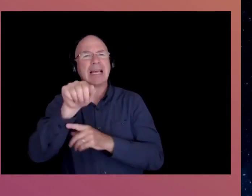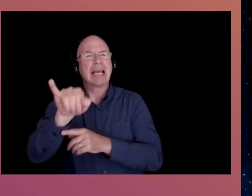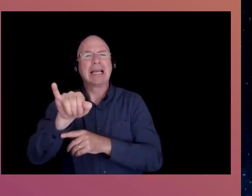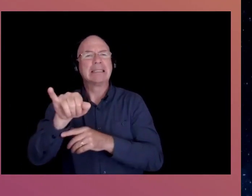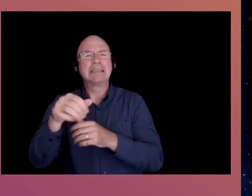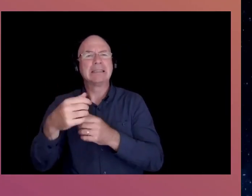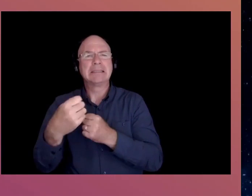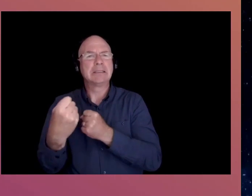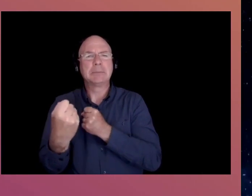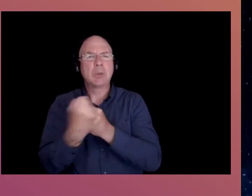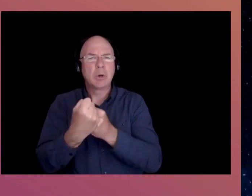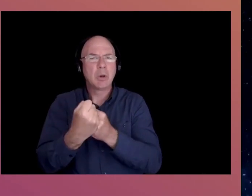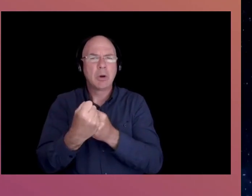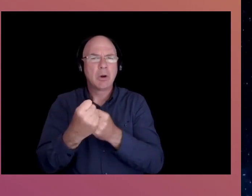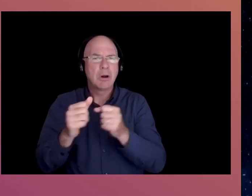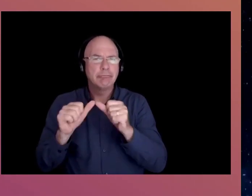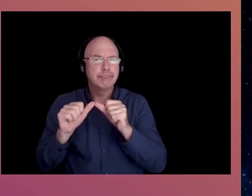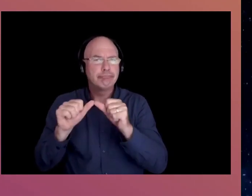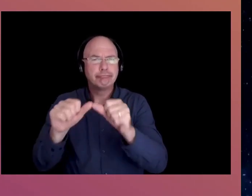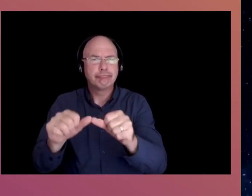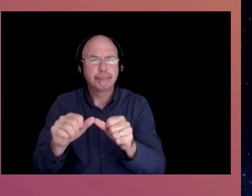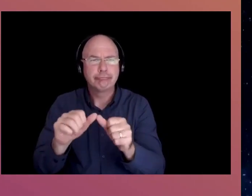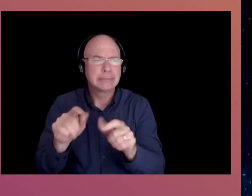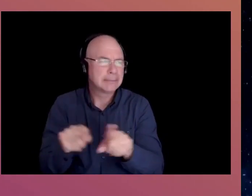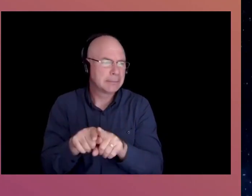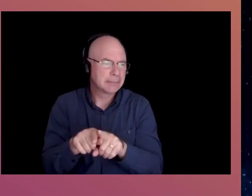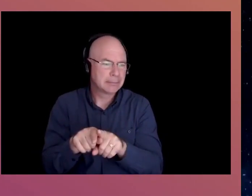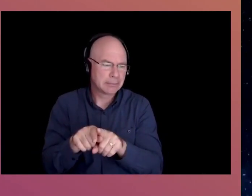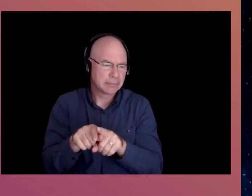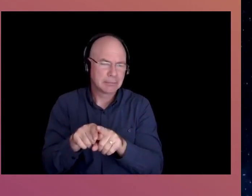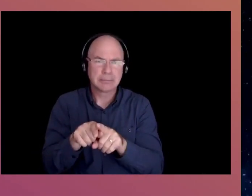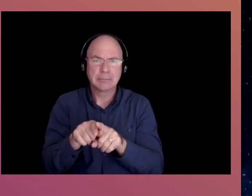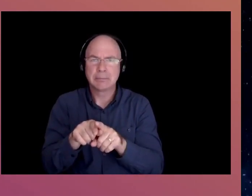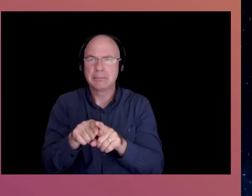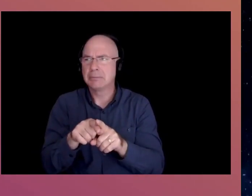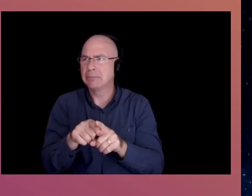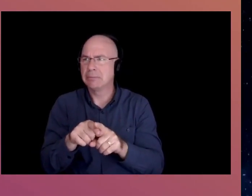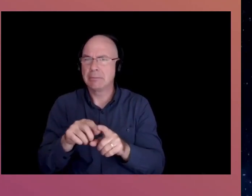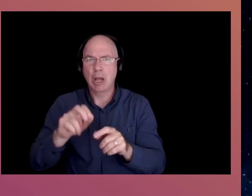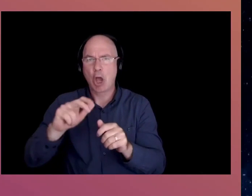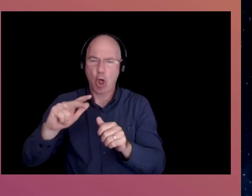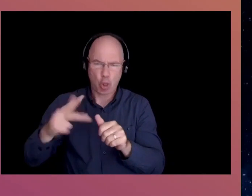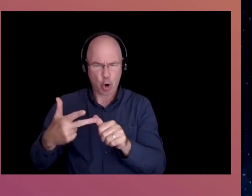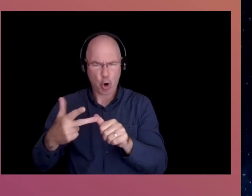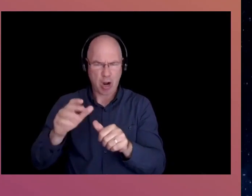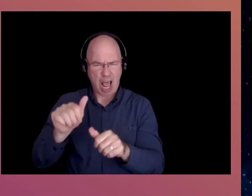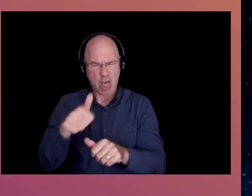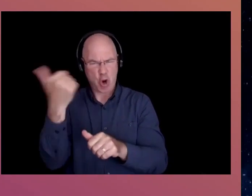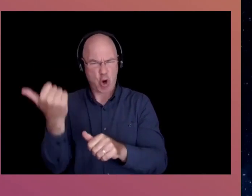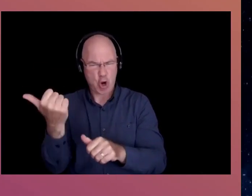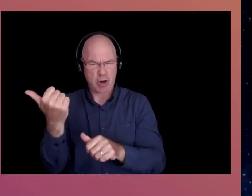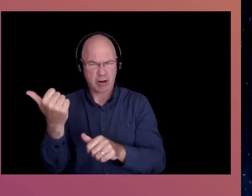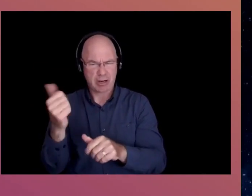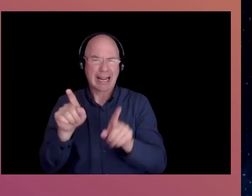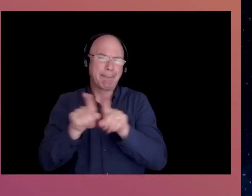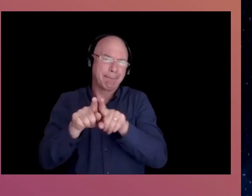in the AI suitcase, as kind of a, as they put it, a third other. So sort of like a replacement